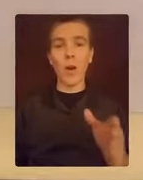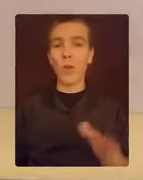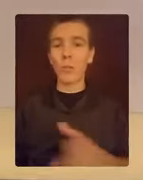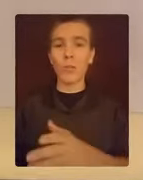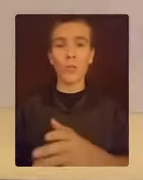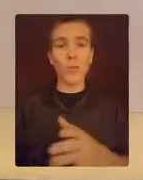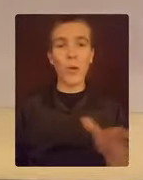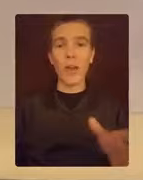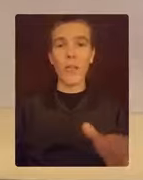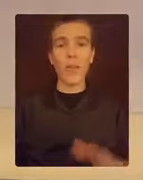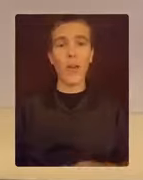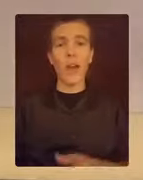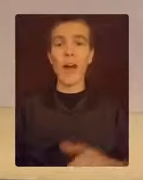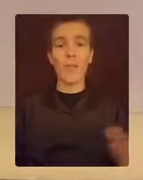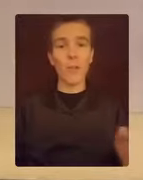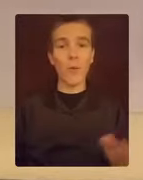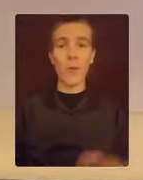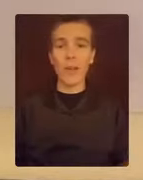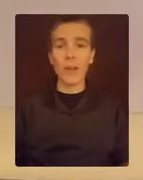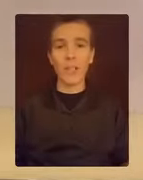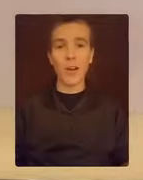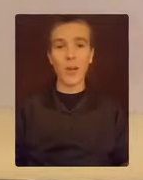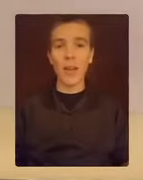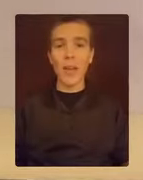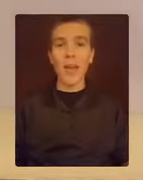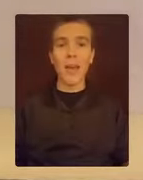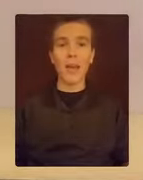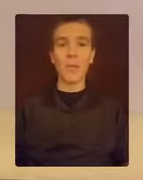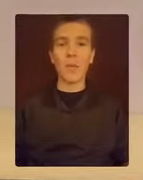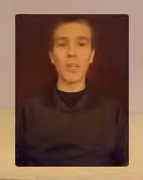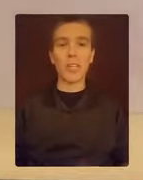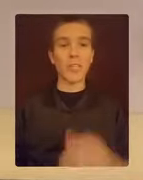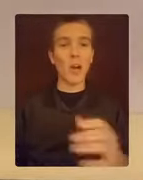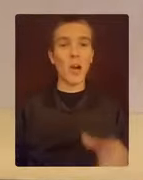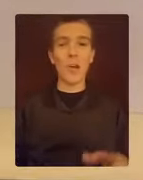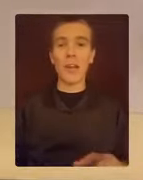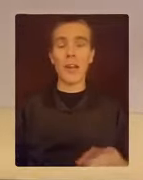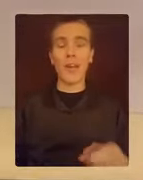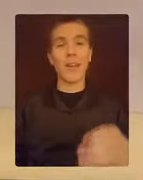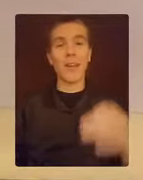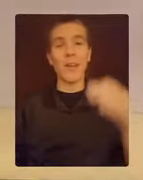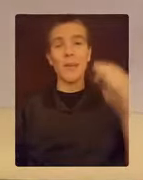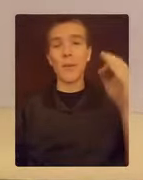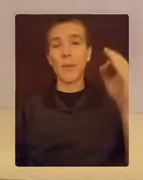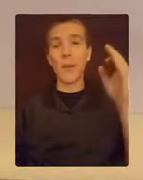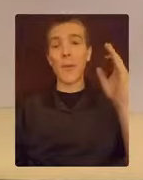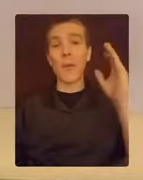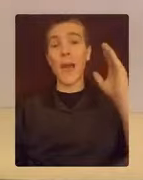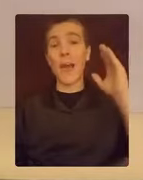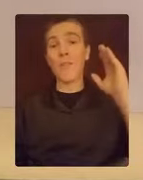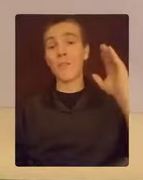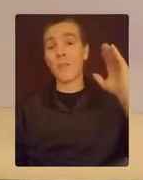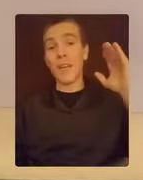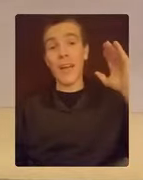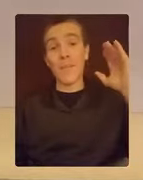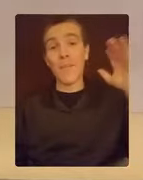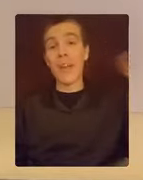what you can alter the way that their life or their week is going, which in turn can